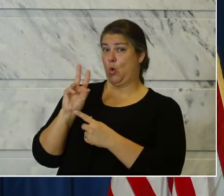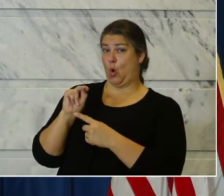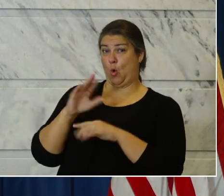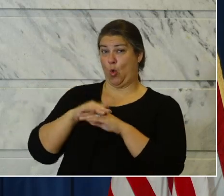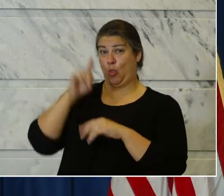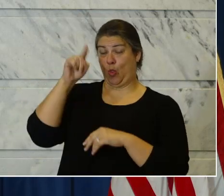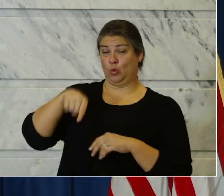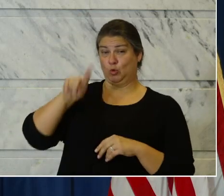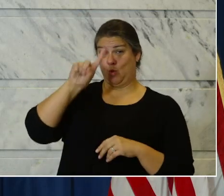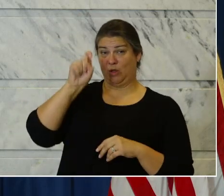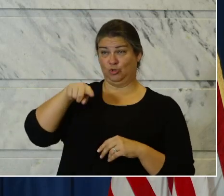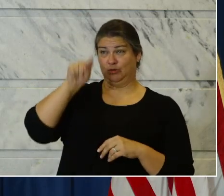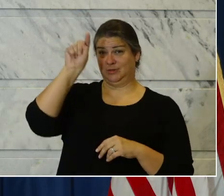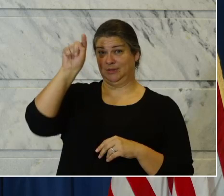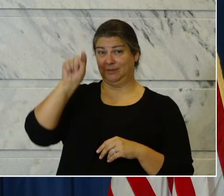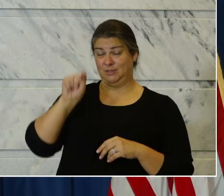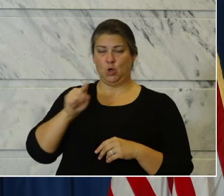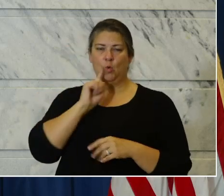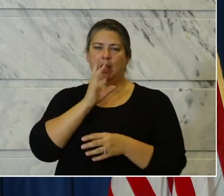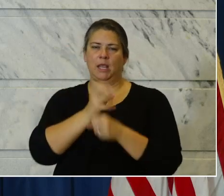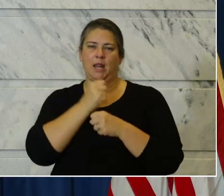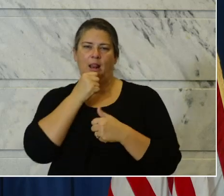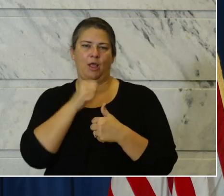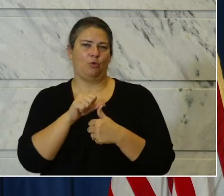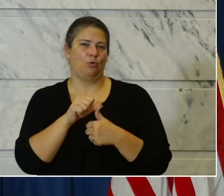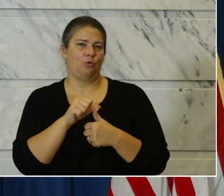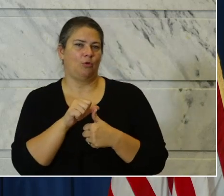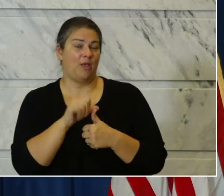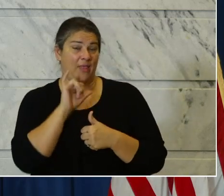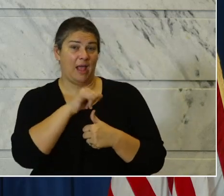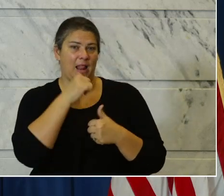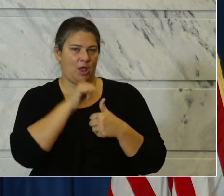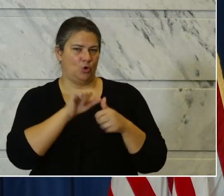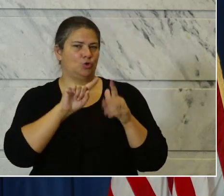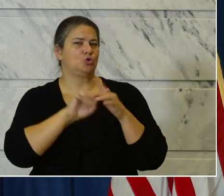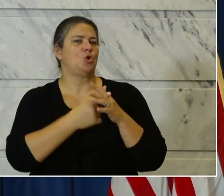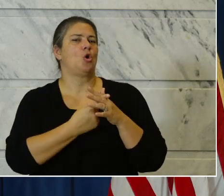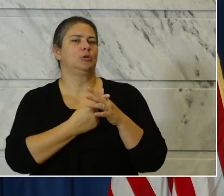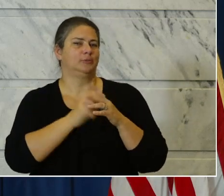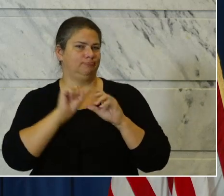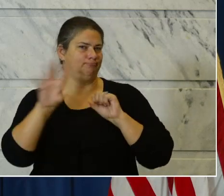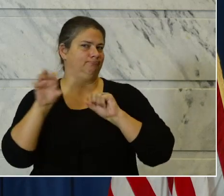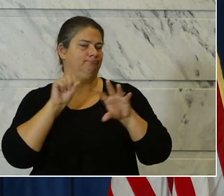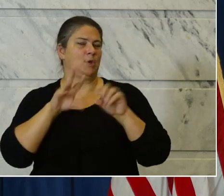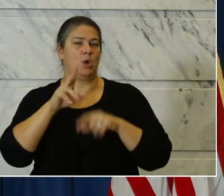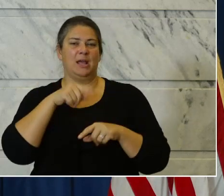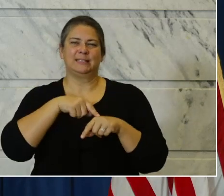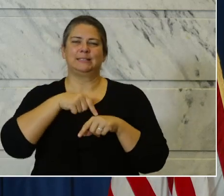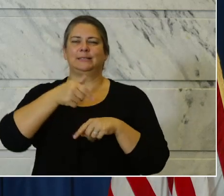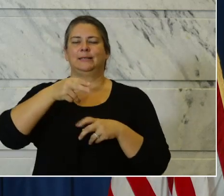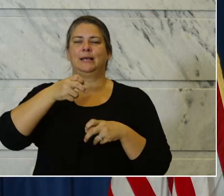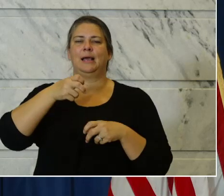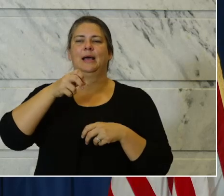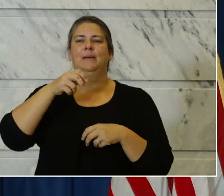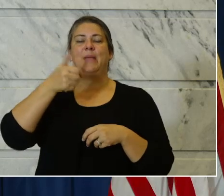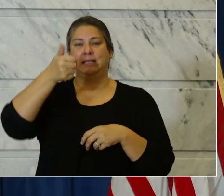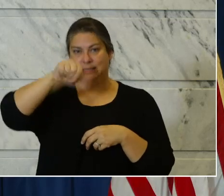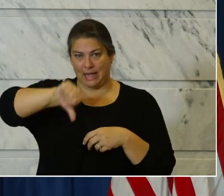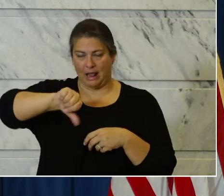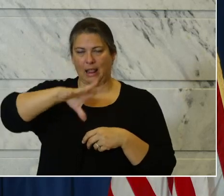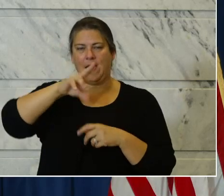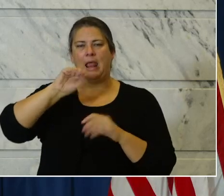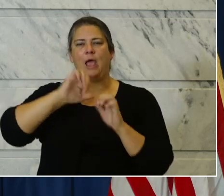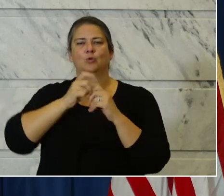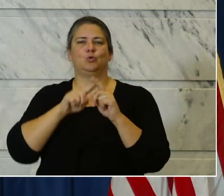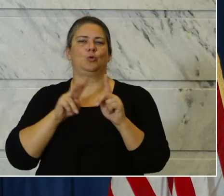a letter from us. Those letters are starting to go out today. It will be a denial letter, but it will give you appeal rights. Once you get